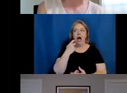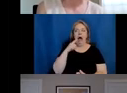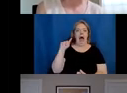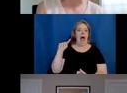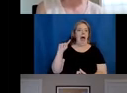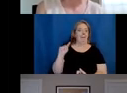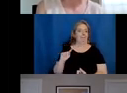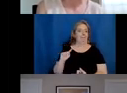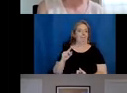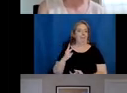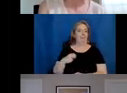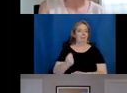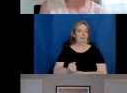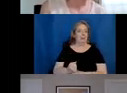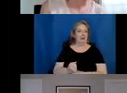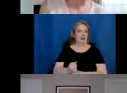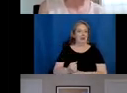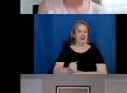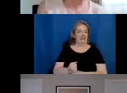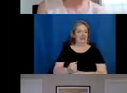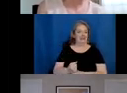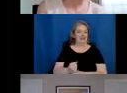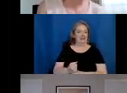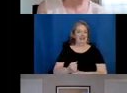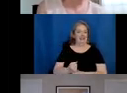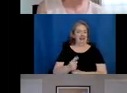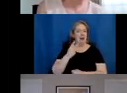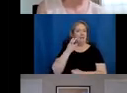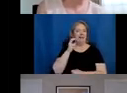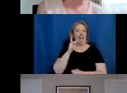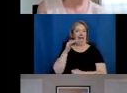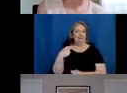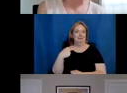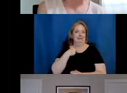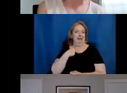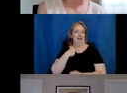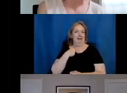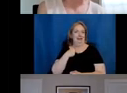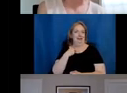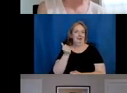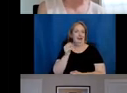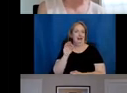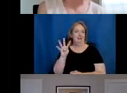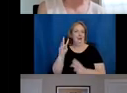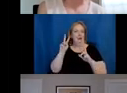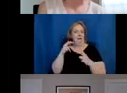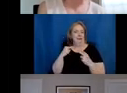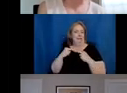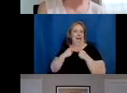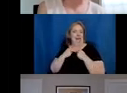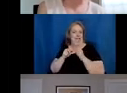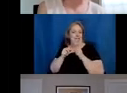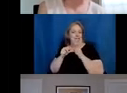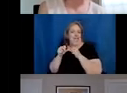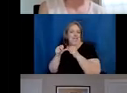off of his birth year, but then he kind of got stuck with it. So 1904 then stuck. But it's interesting